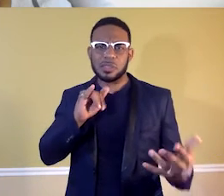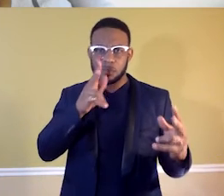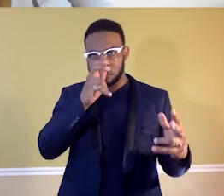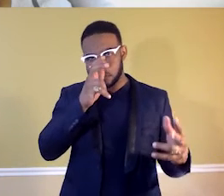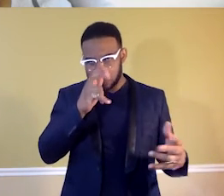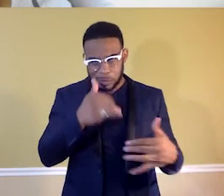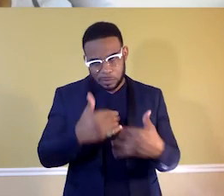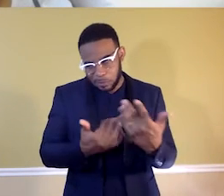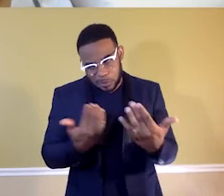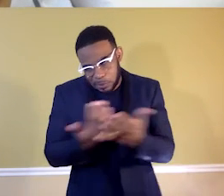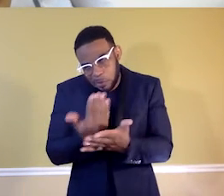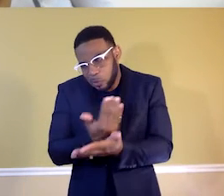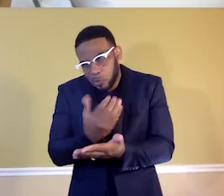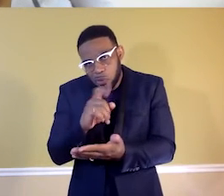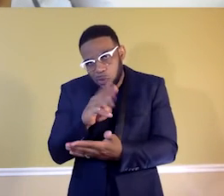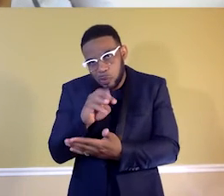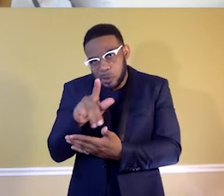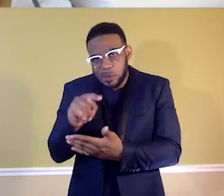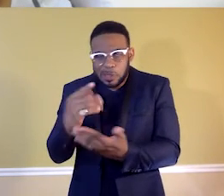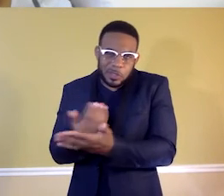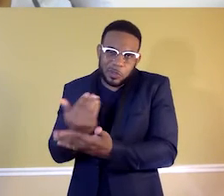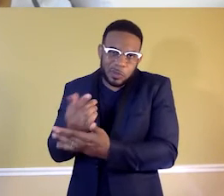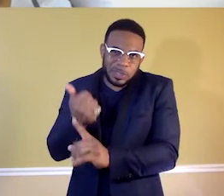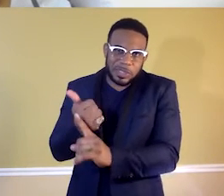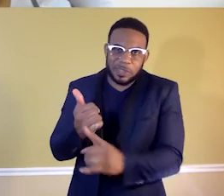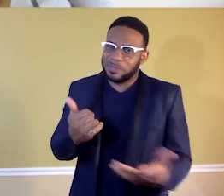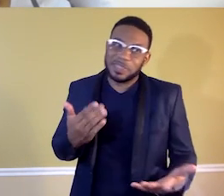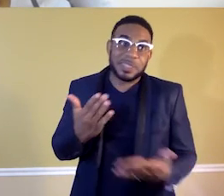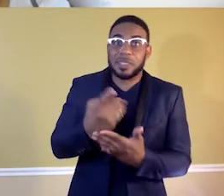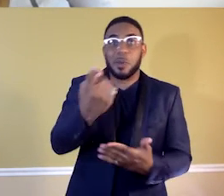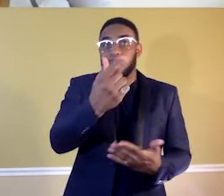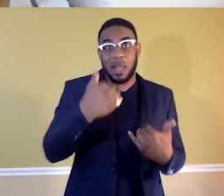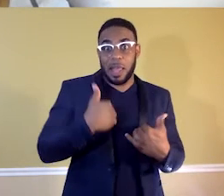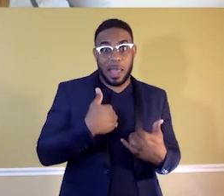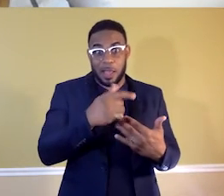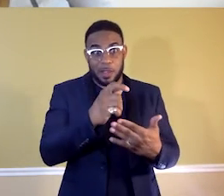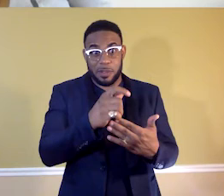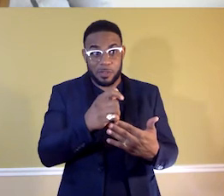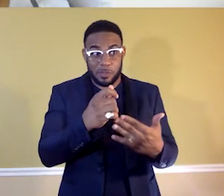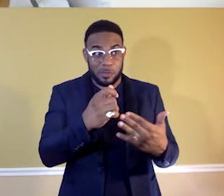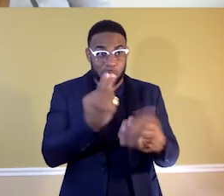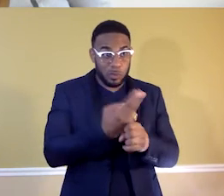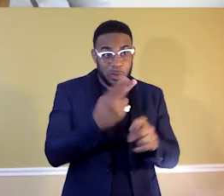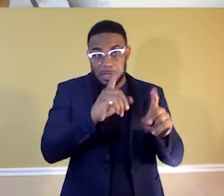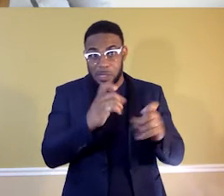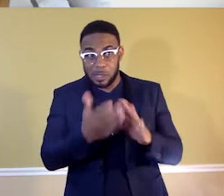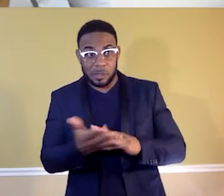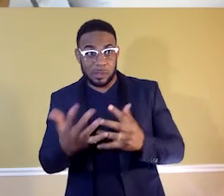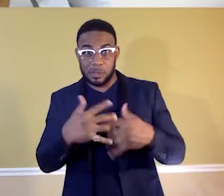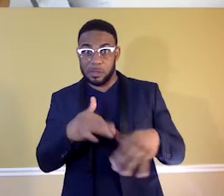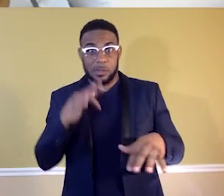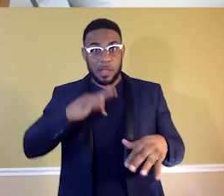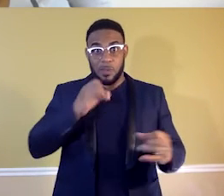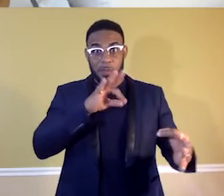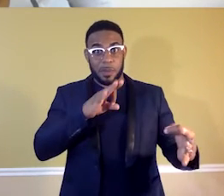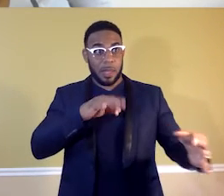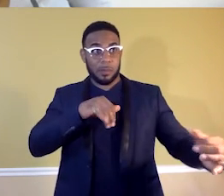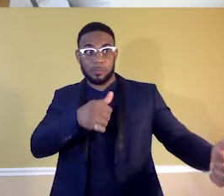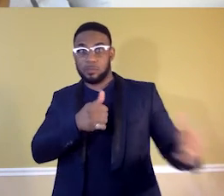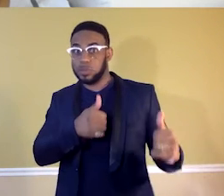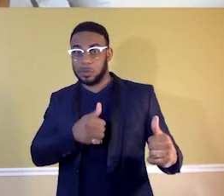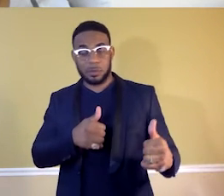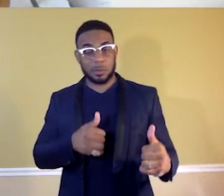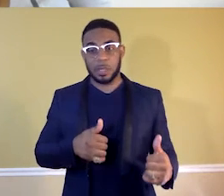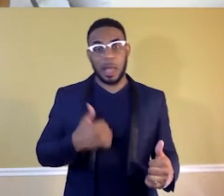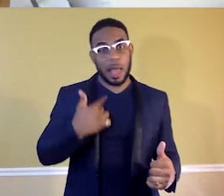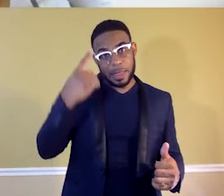It's still pretty new. Streamlit's still pretty new, but someone has written a blog post and tested some things out, so it was very helpful feedback.